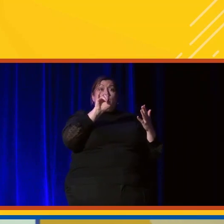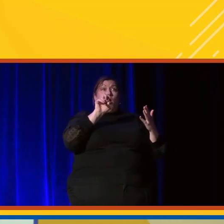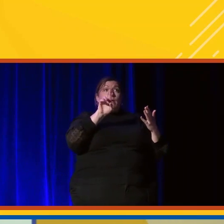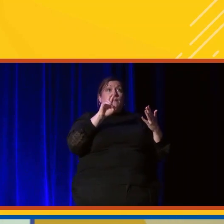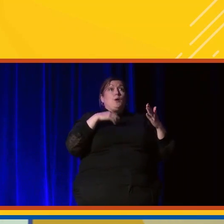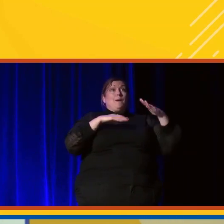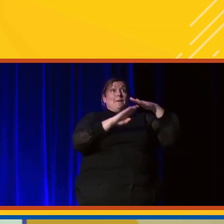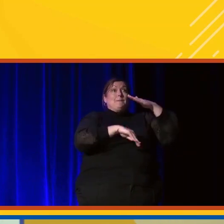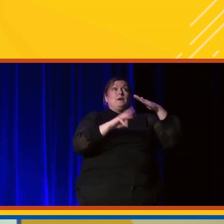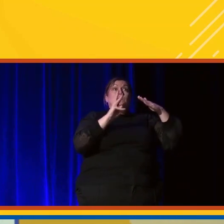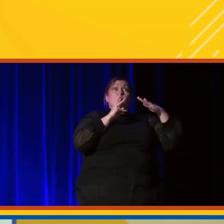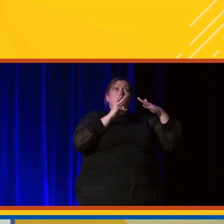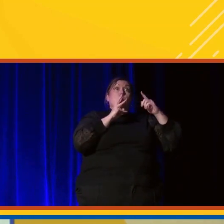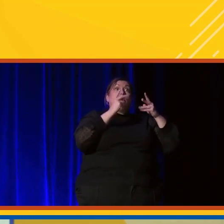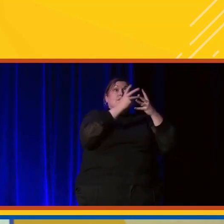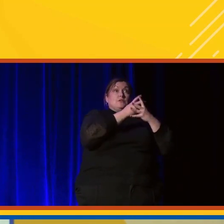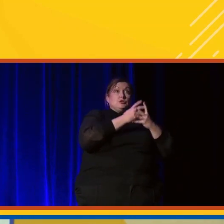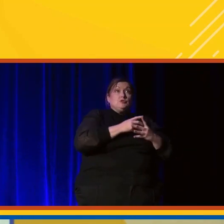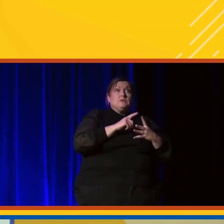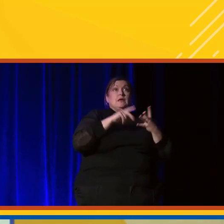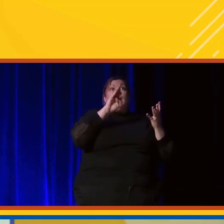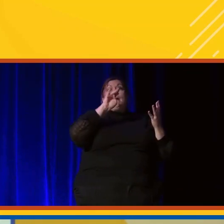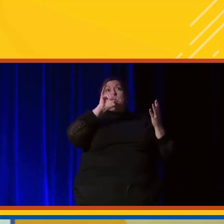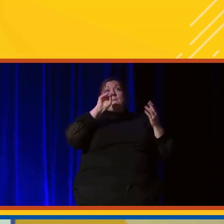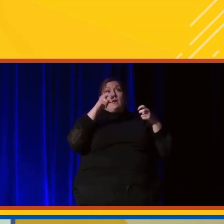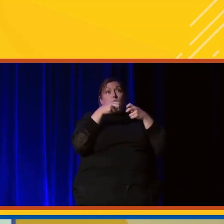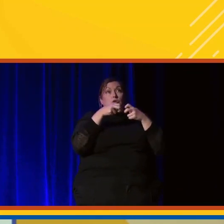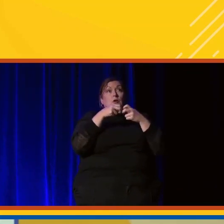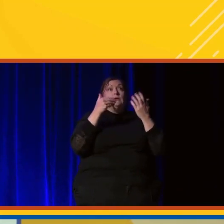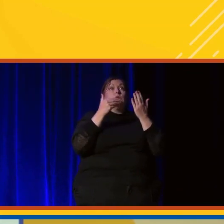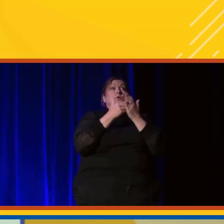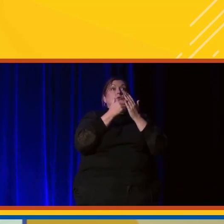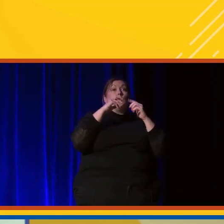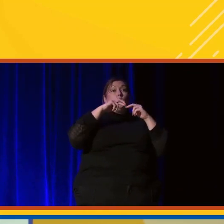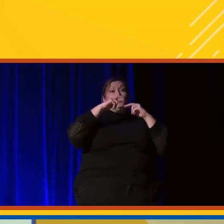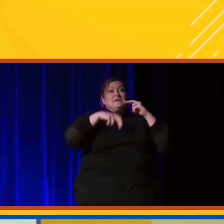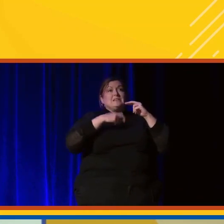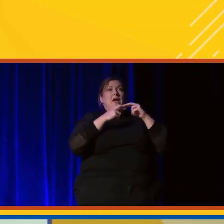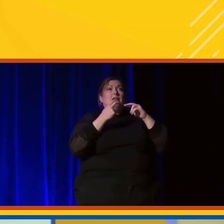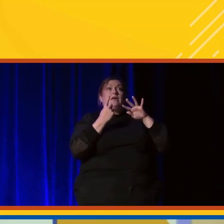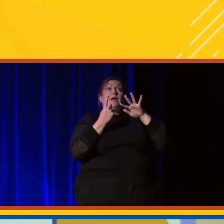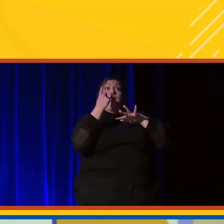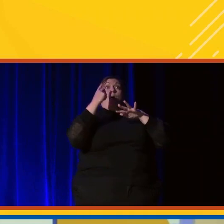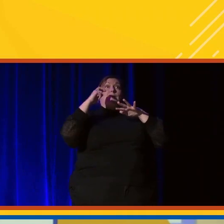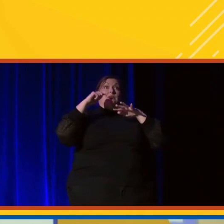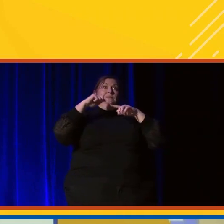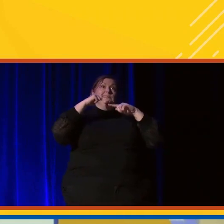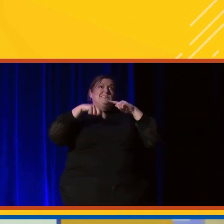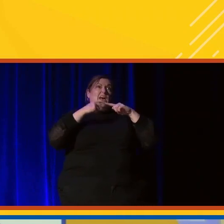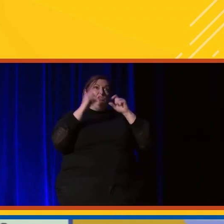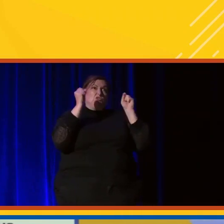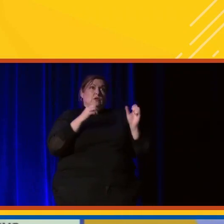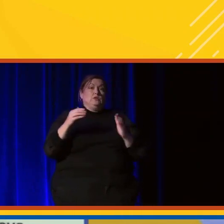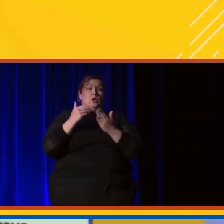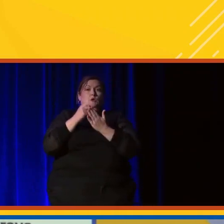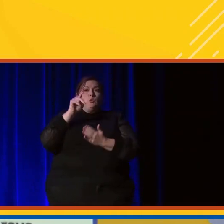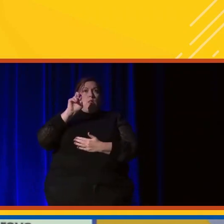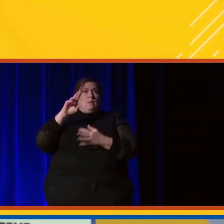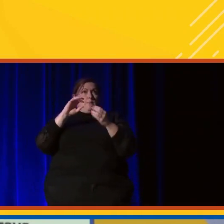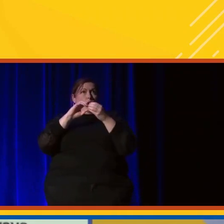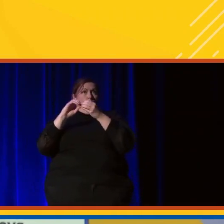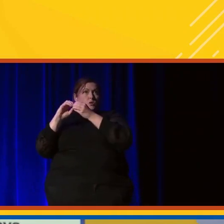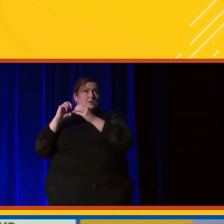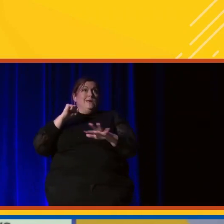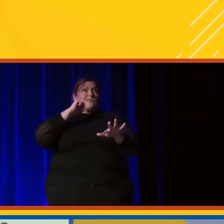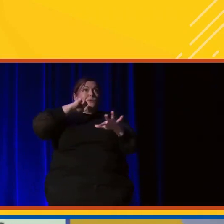filtration, photovoltaics, bioelectronics, new recycling and upcycling strategies, and even new polymer composites that resist